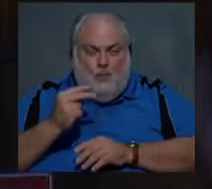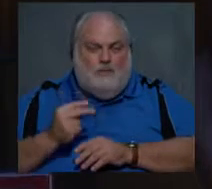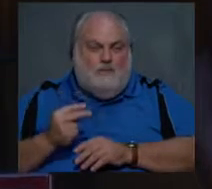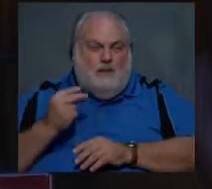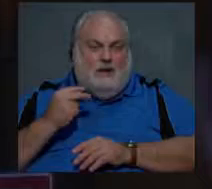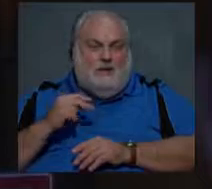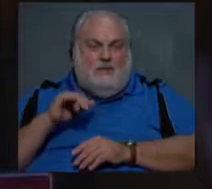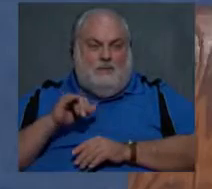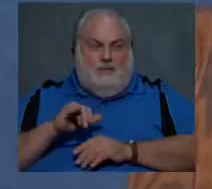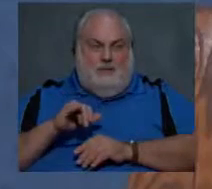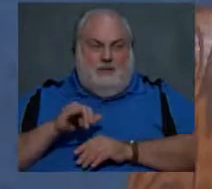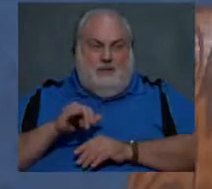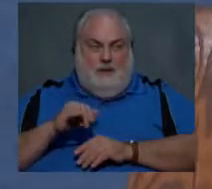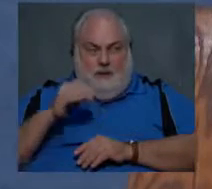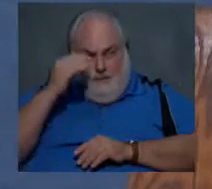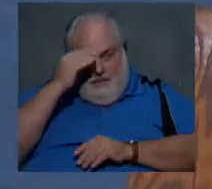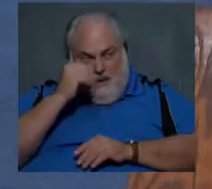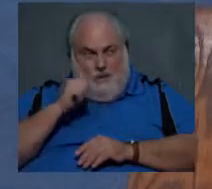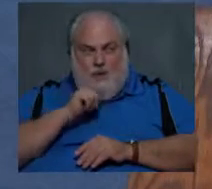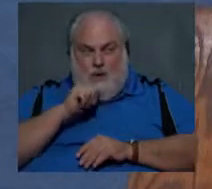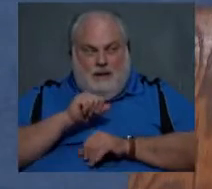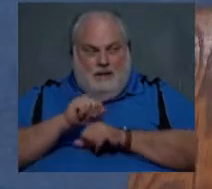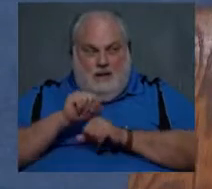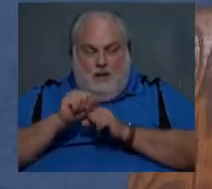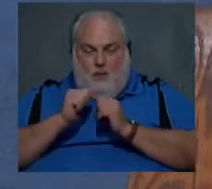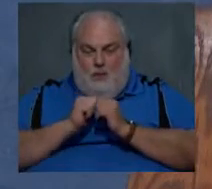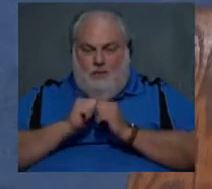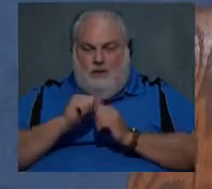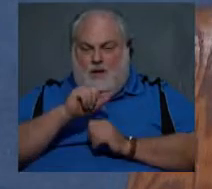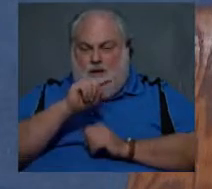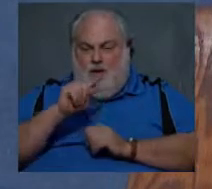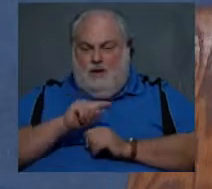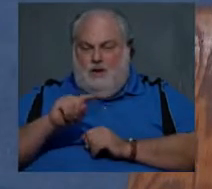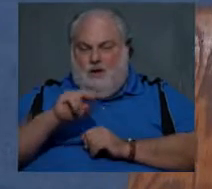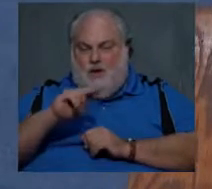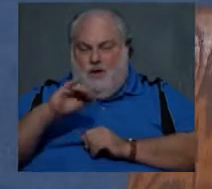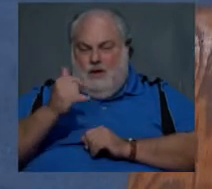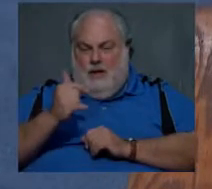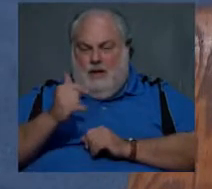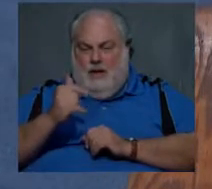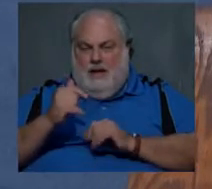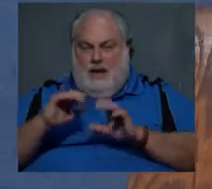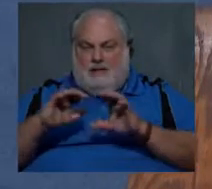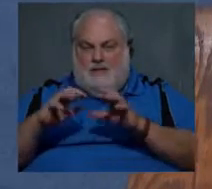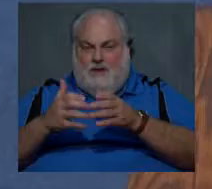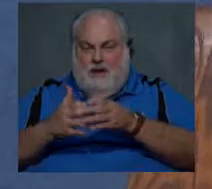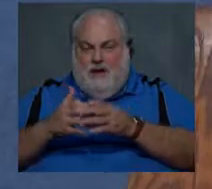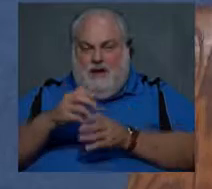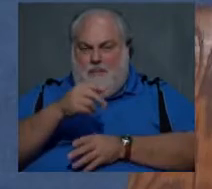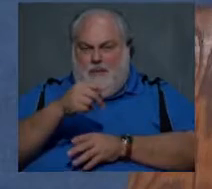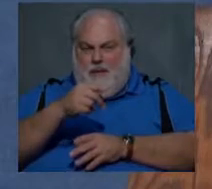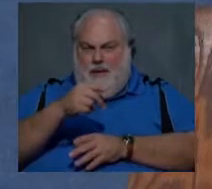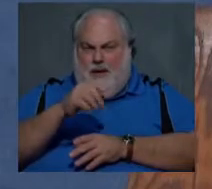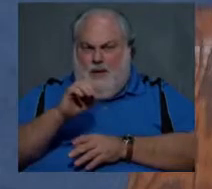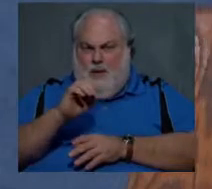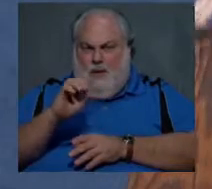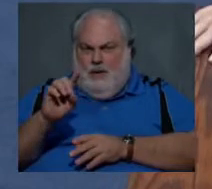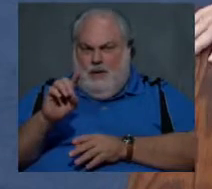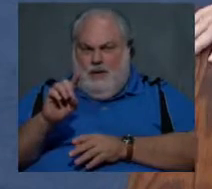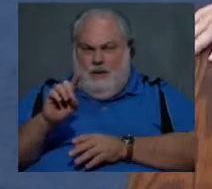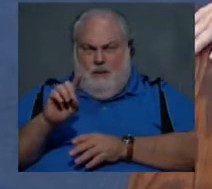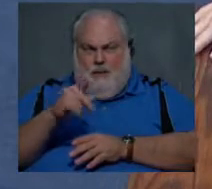because we're not dealing with a zoning classification. We're dealing with a POD, a PR, whatever it